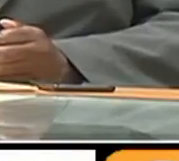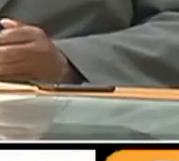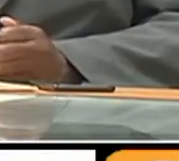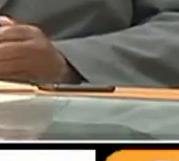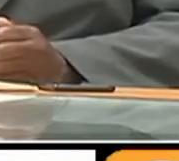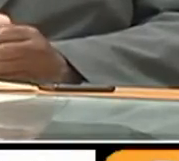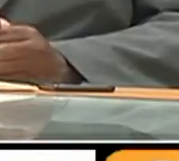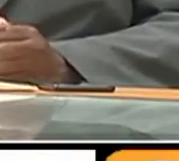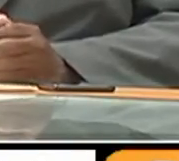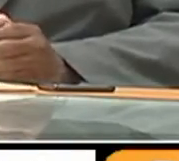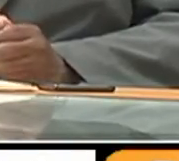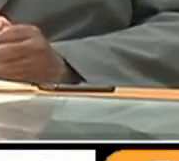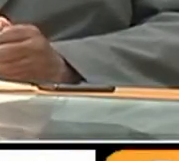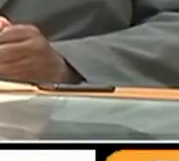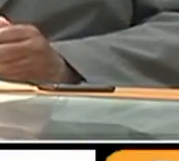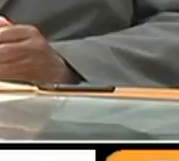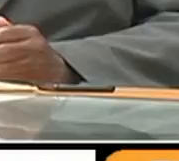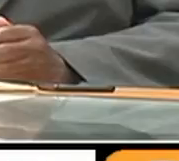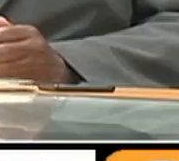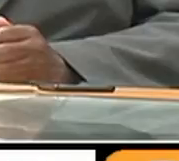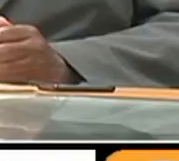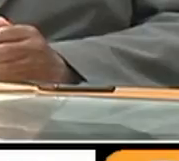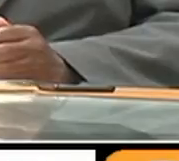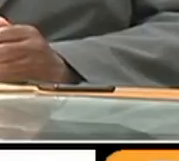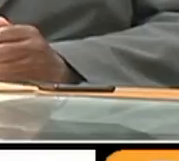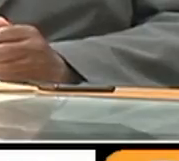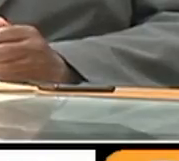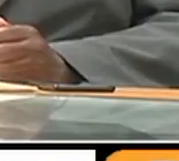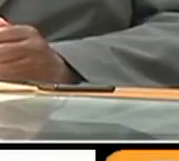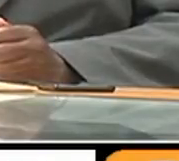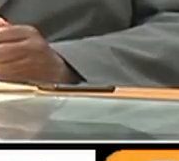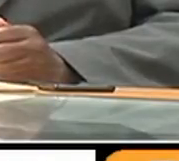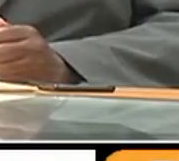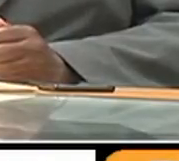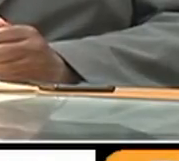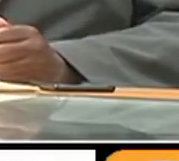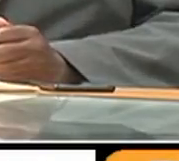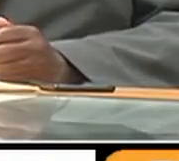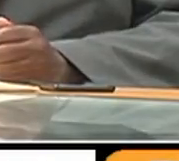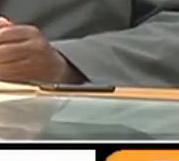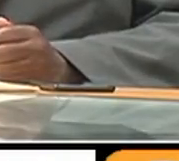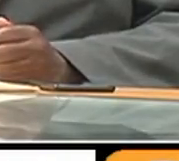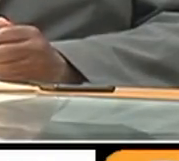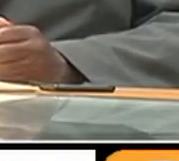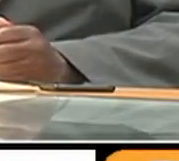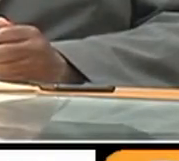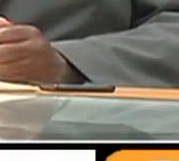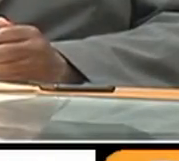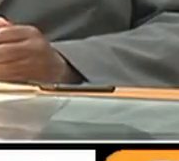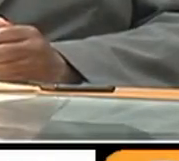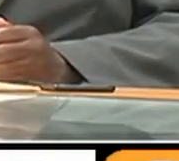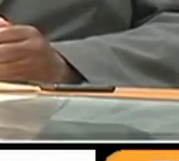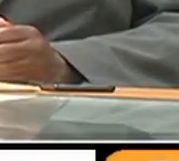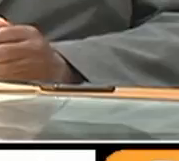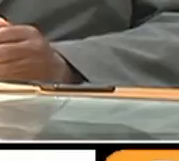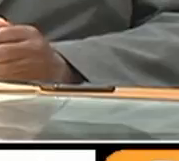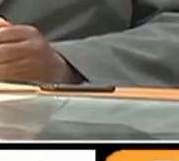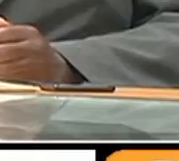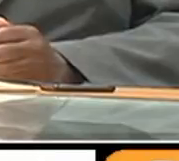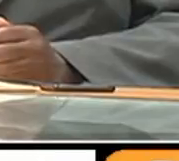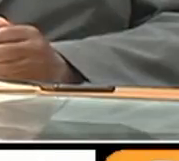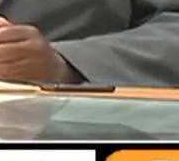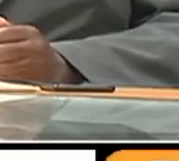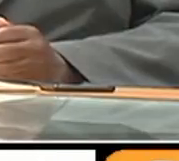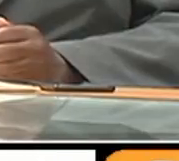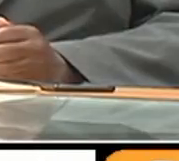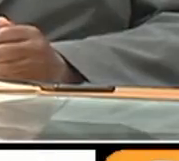training the people giving the vaccine on how to manage any adverse reaction. So you would get treatment for that,